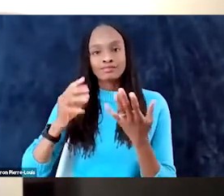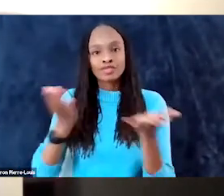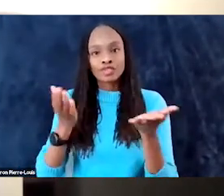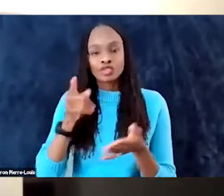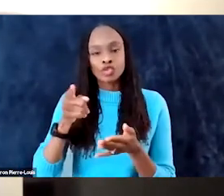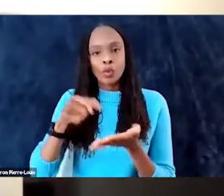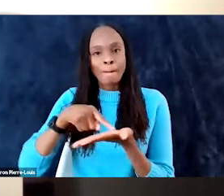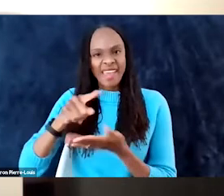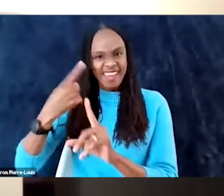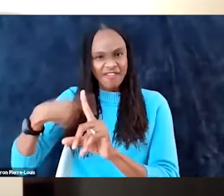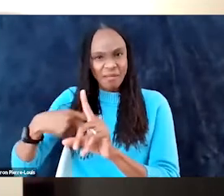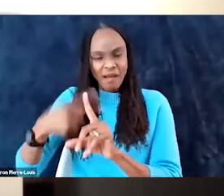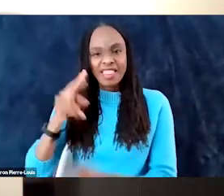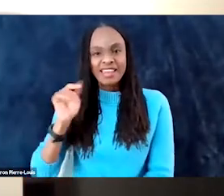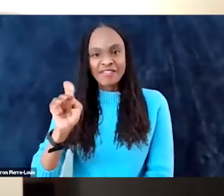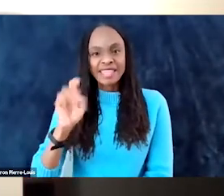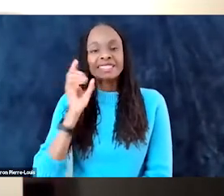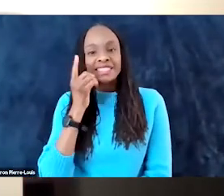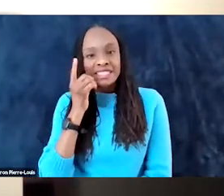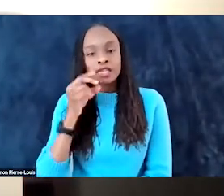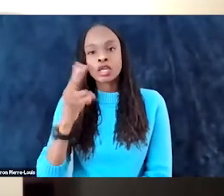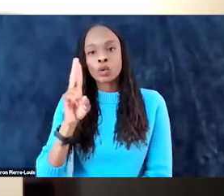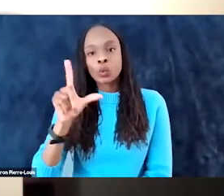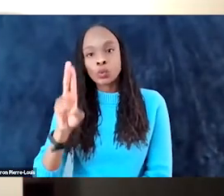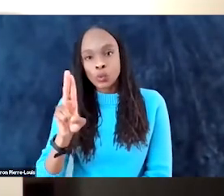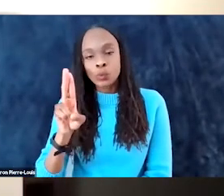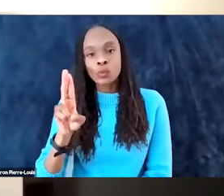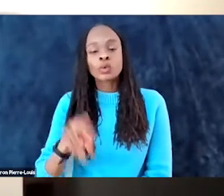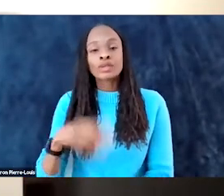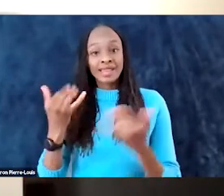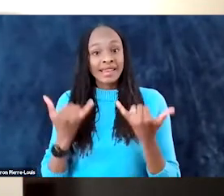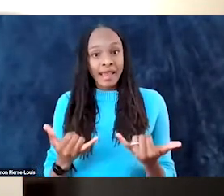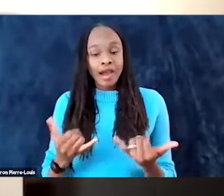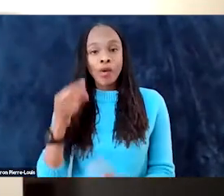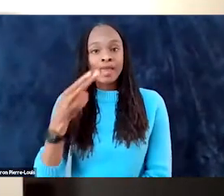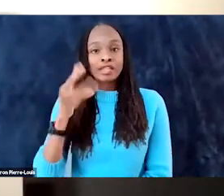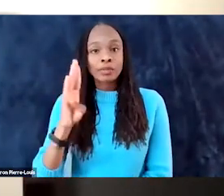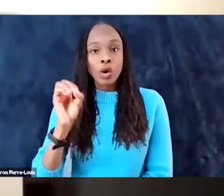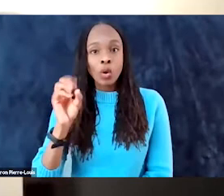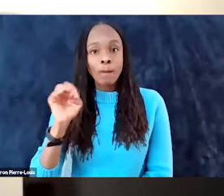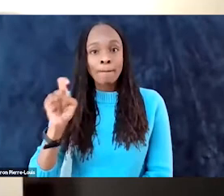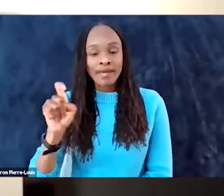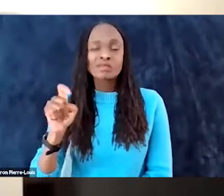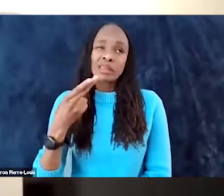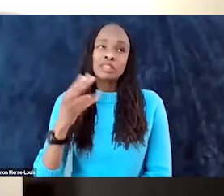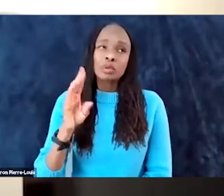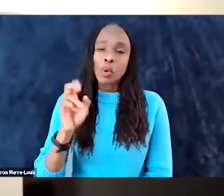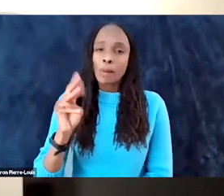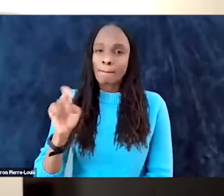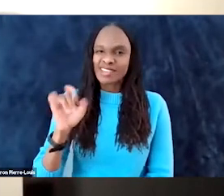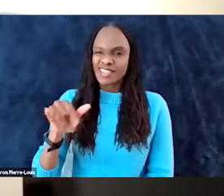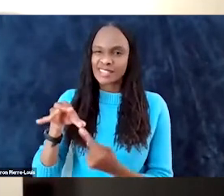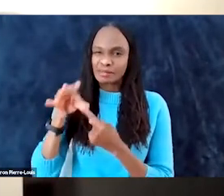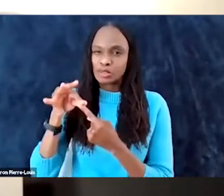fee. Netflix, Disney, Hulu, now HBO Max, although HBO Max is a special